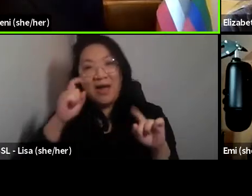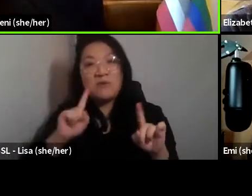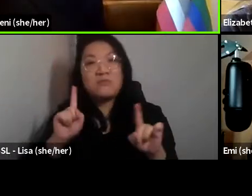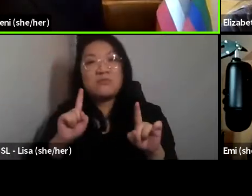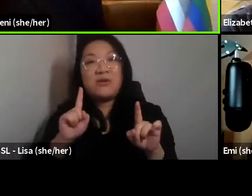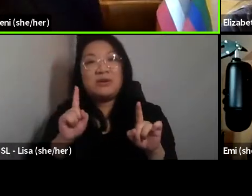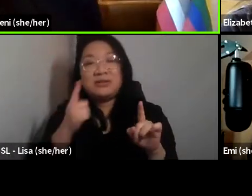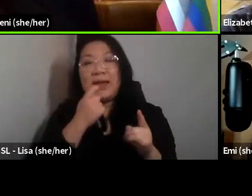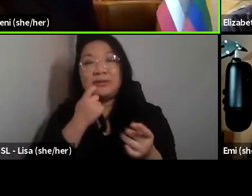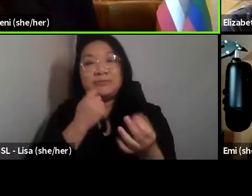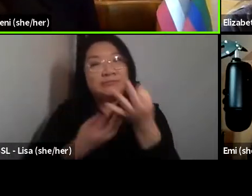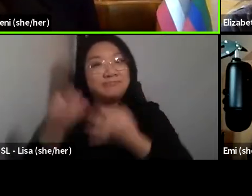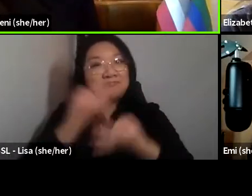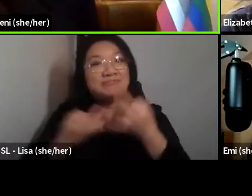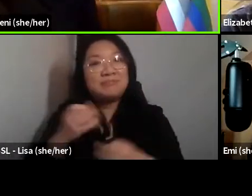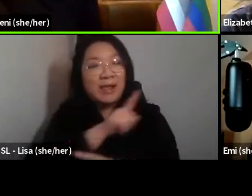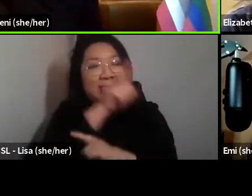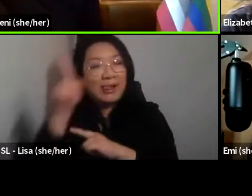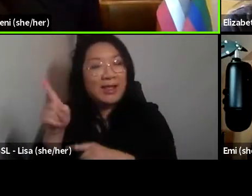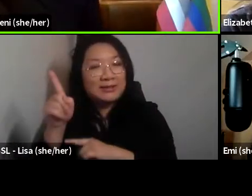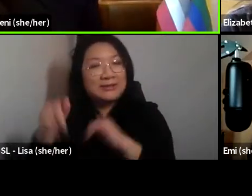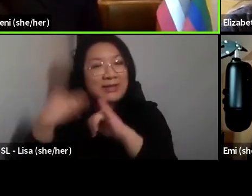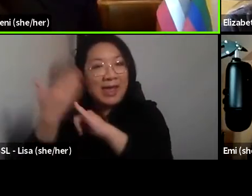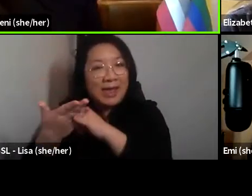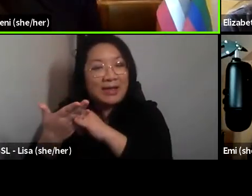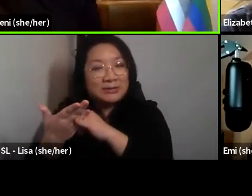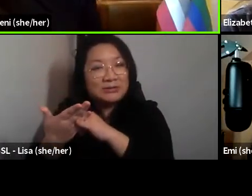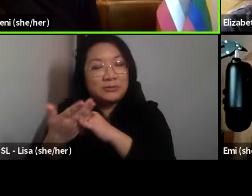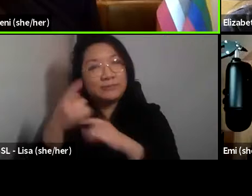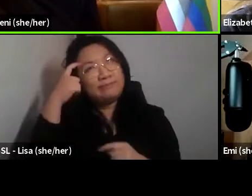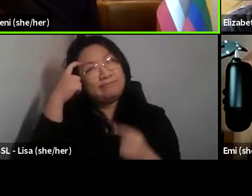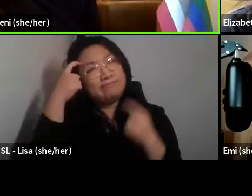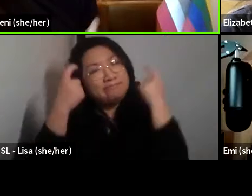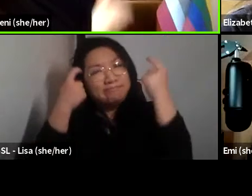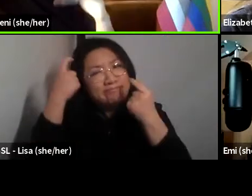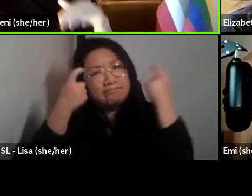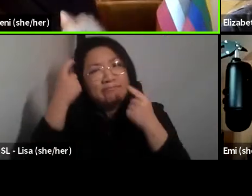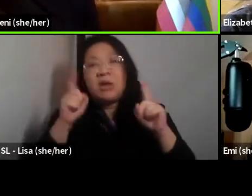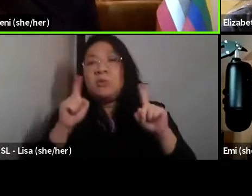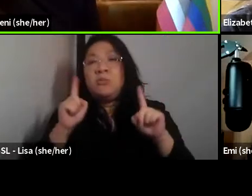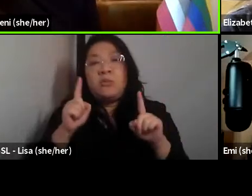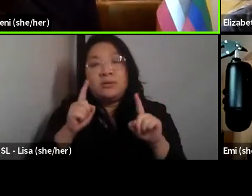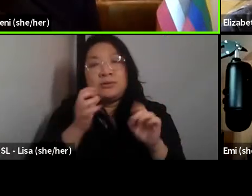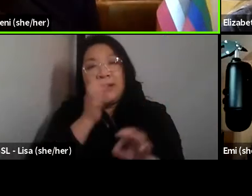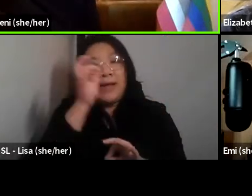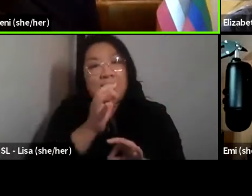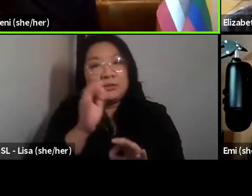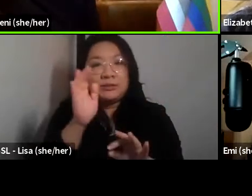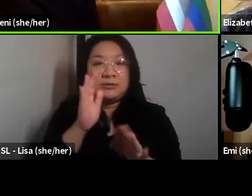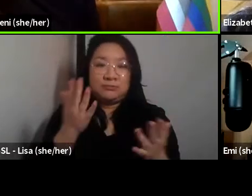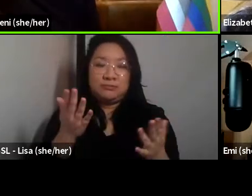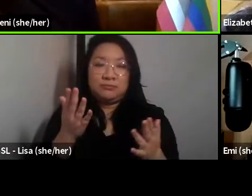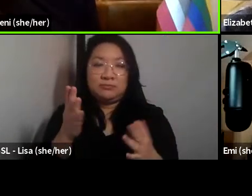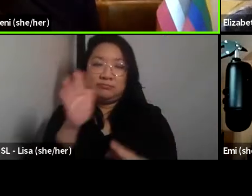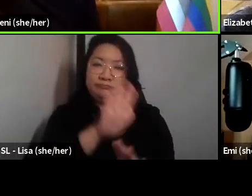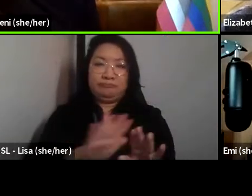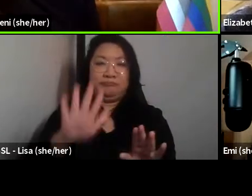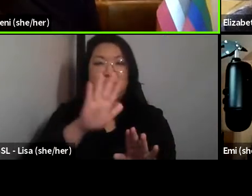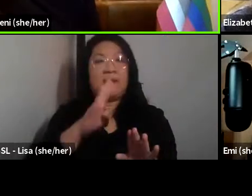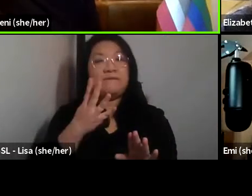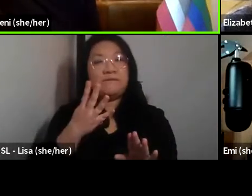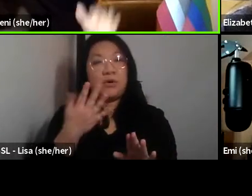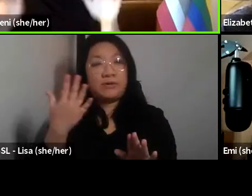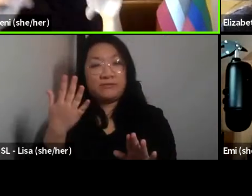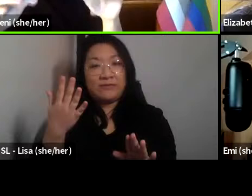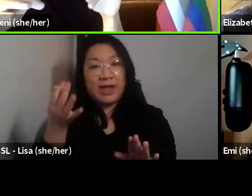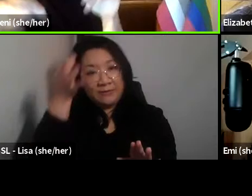space for questions at the end. So get your questions ready for the panel. About 45 minutes into this panel, we will have a